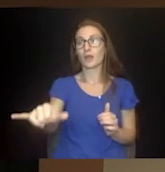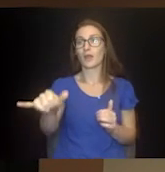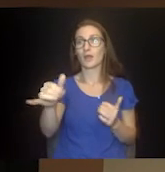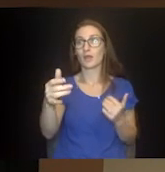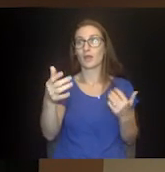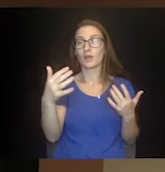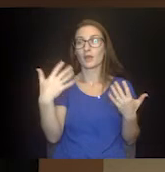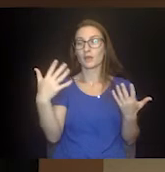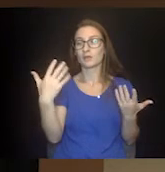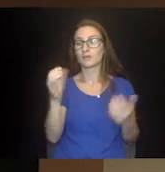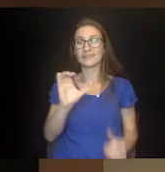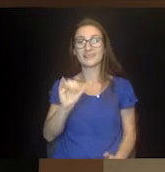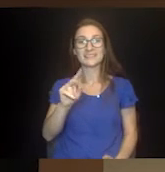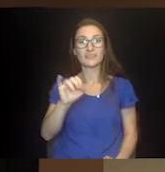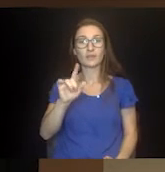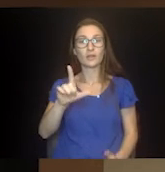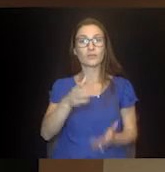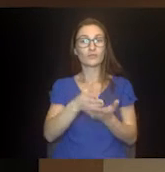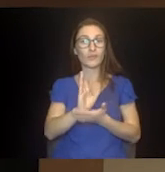if it wasn't for those